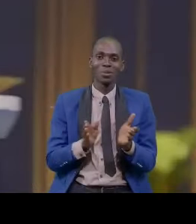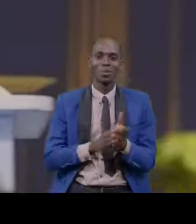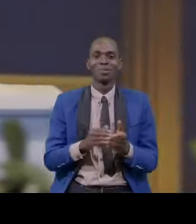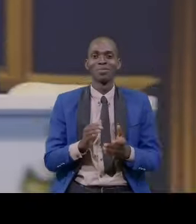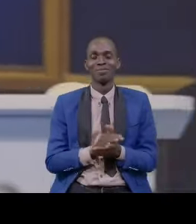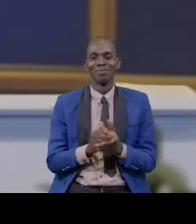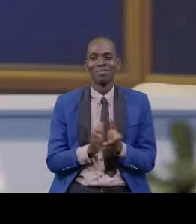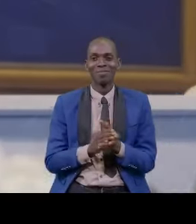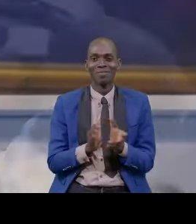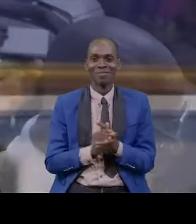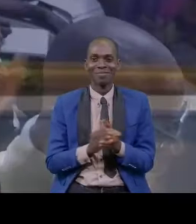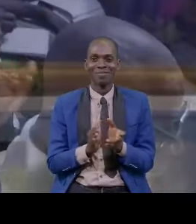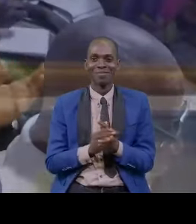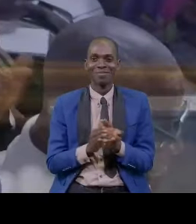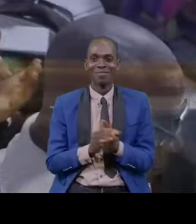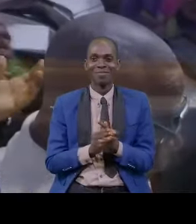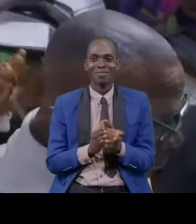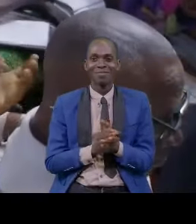And